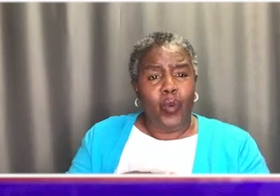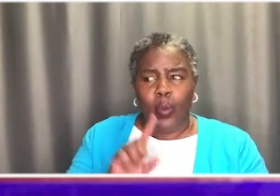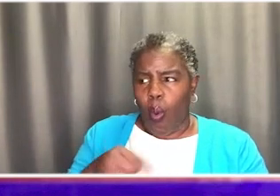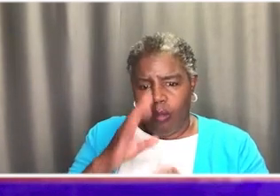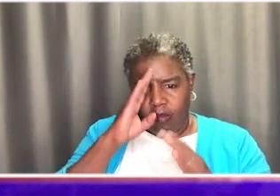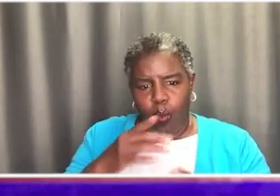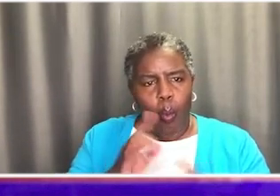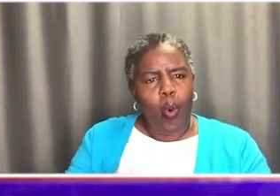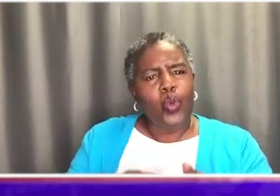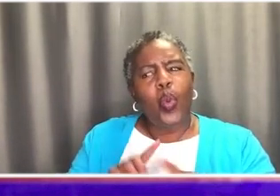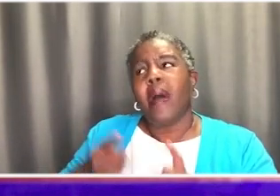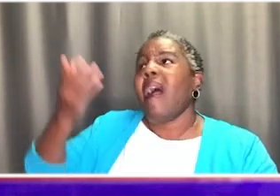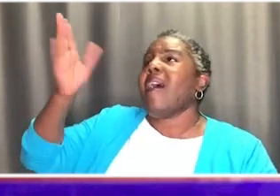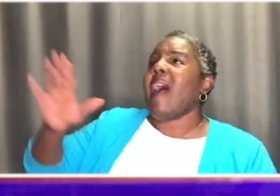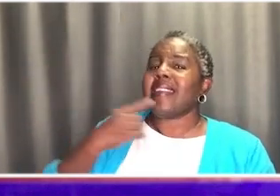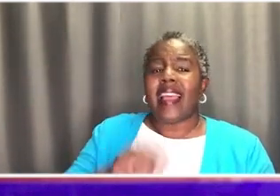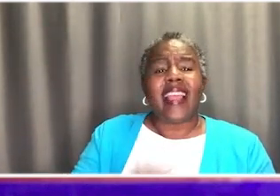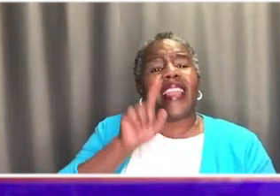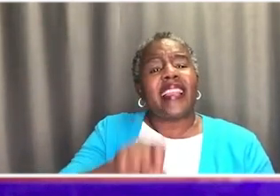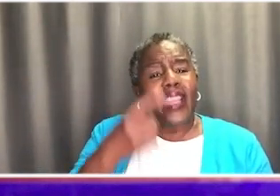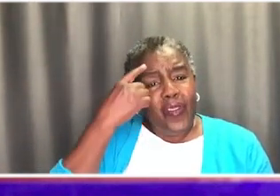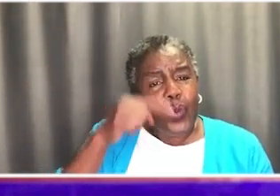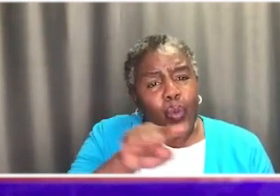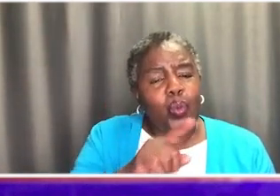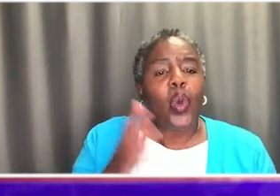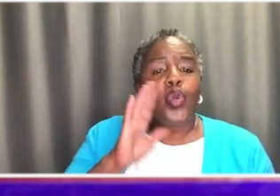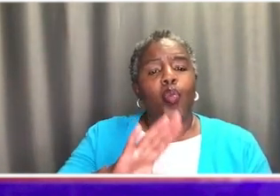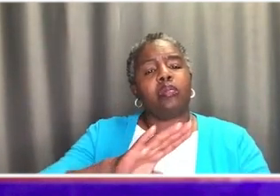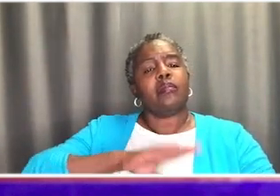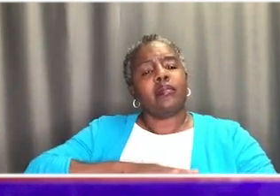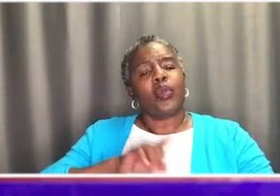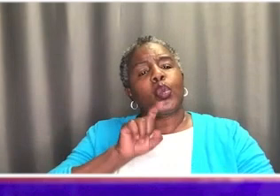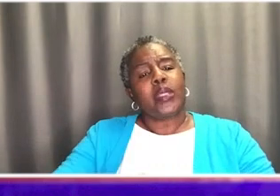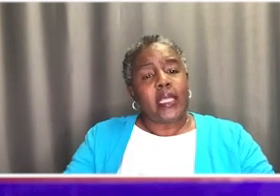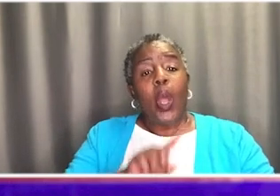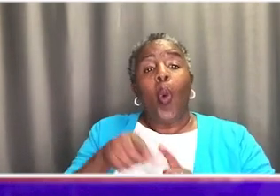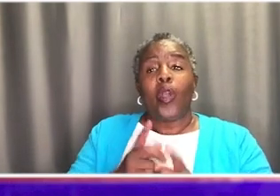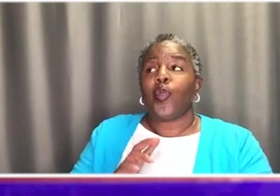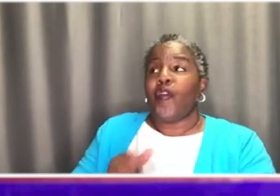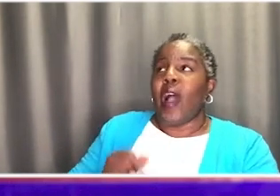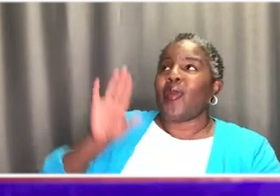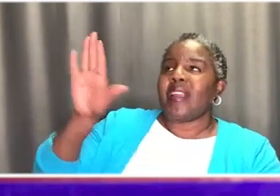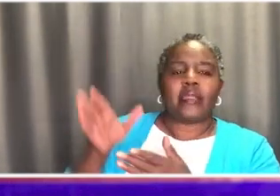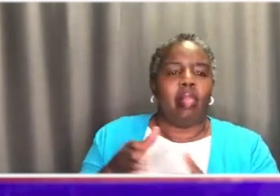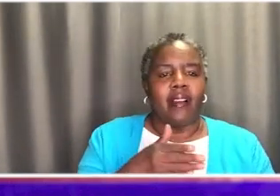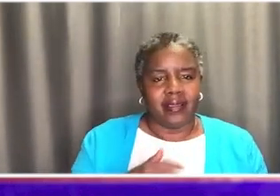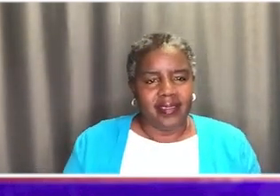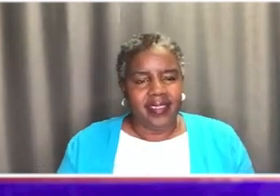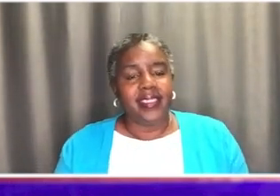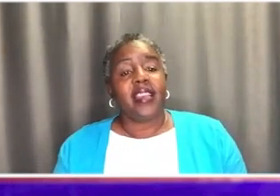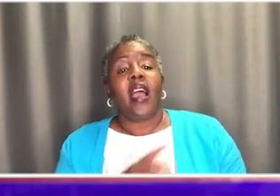God is saying that he needs you and your needs will be met in your obedience to his will and